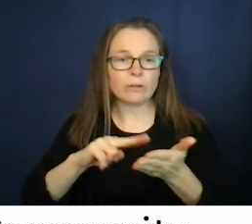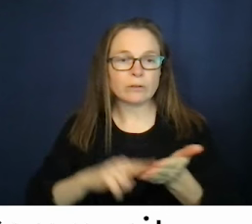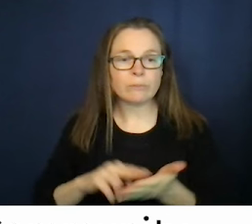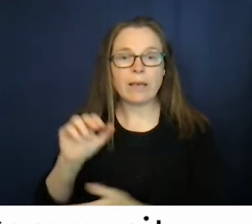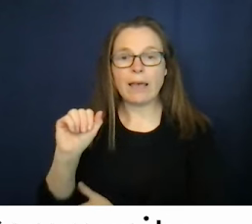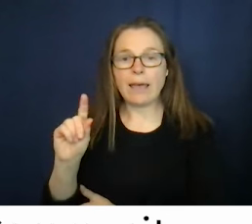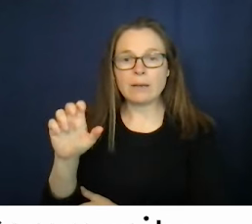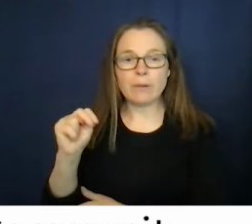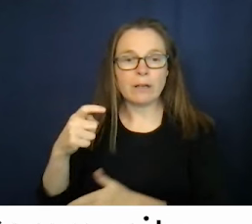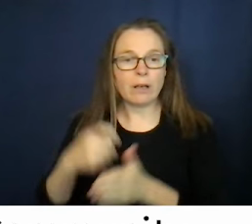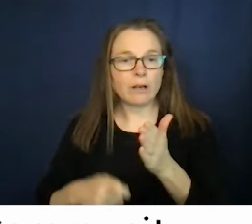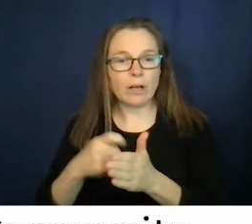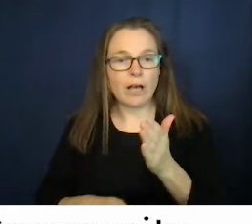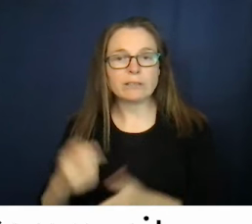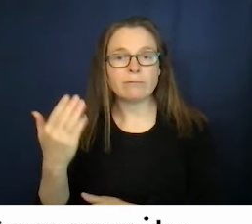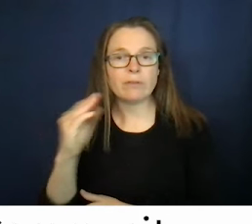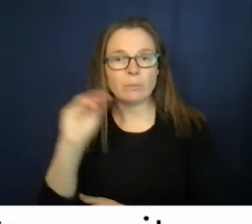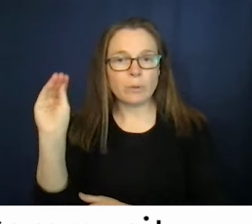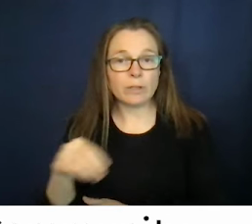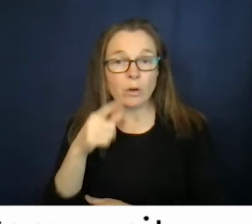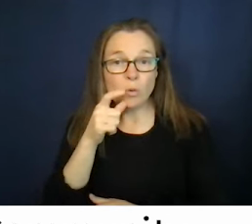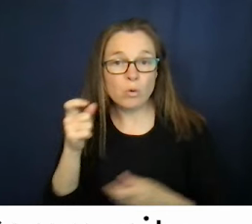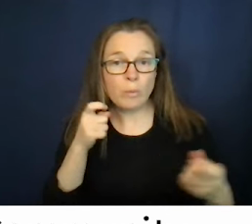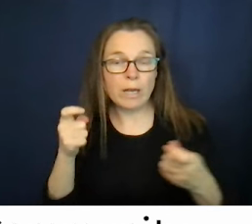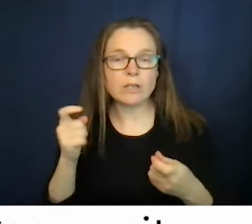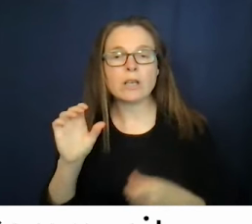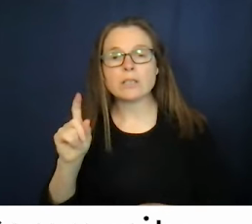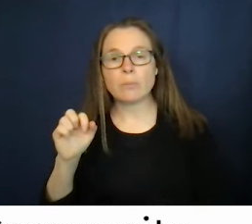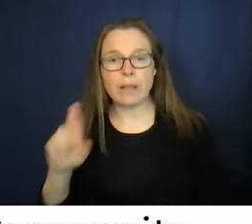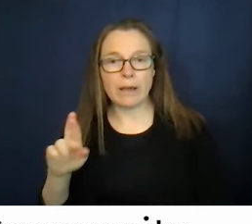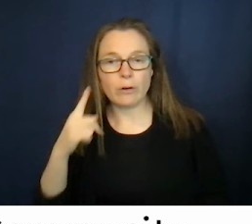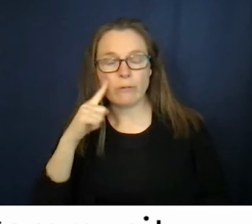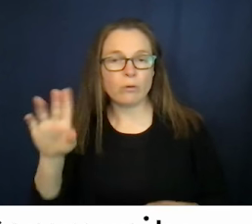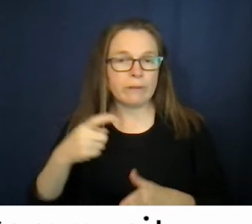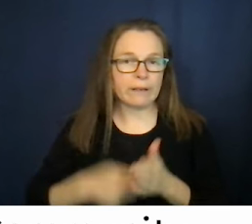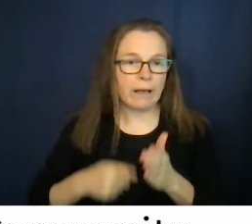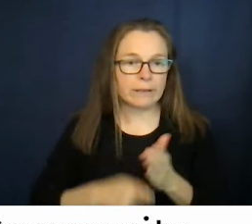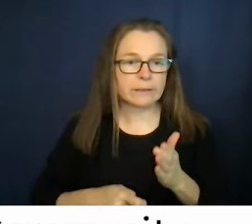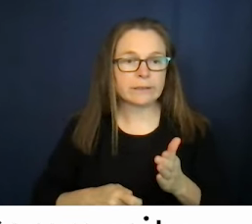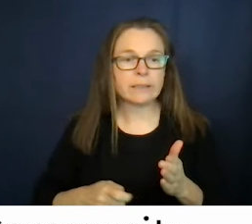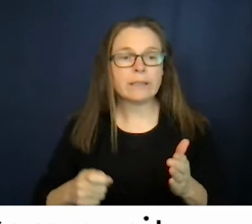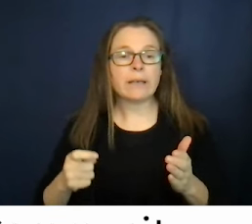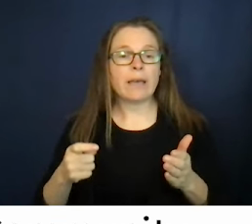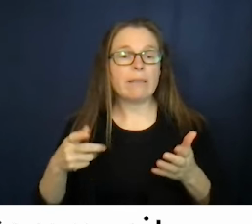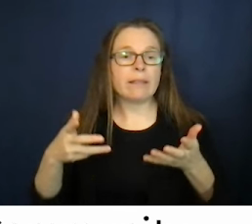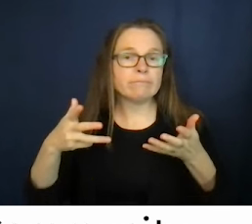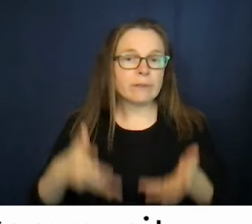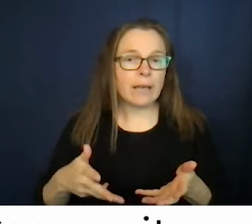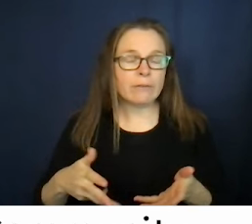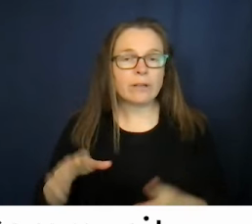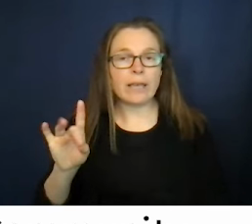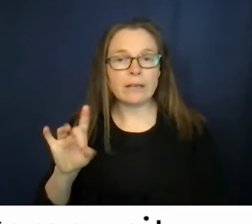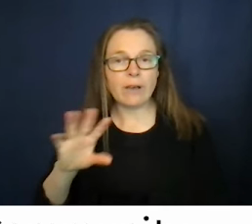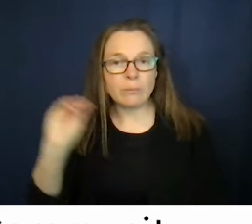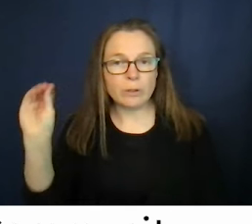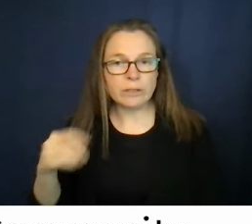funding amount, which is 15%, to be managed by the supplier for associated costs. The remaining funding, 85%, to be allocated